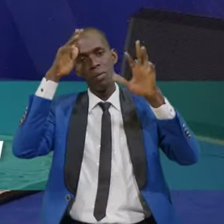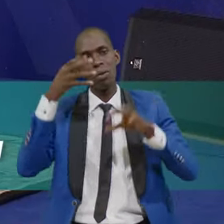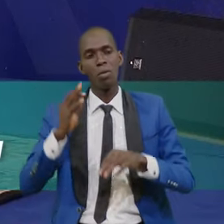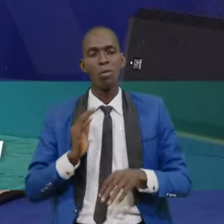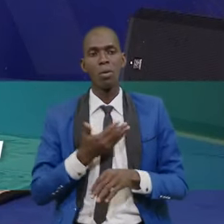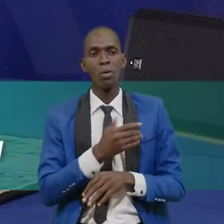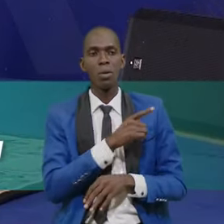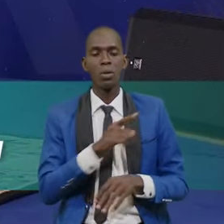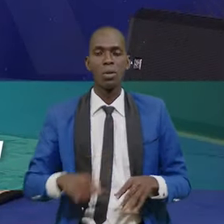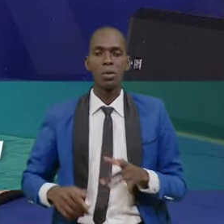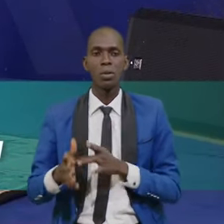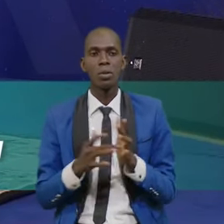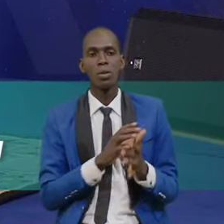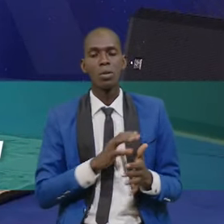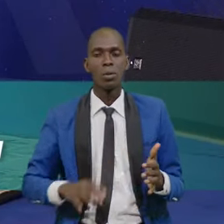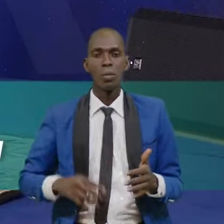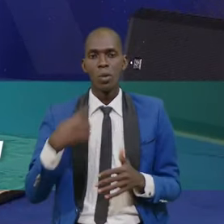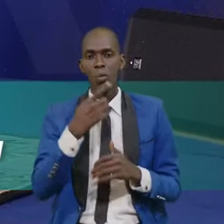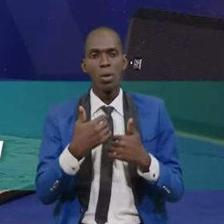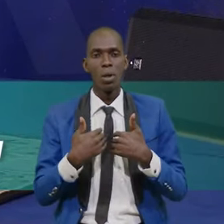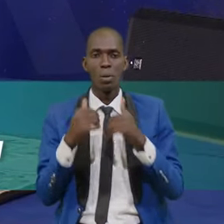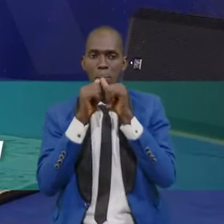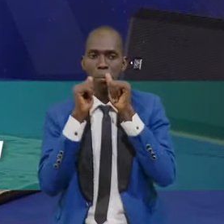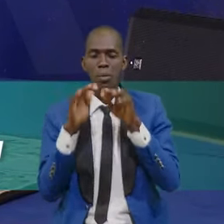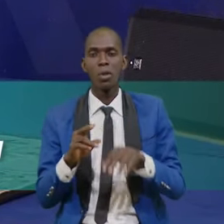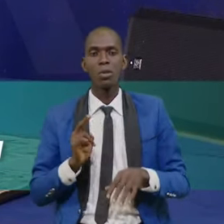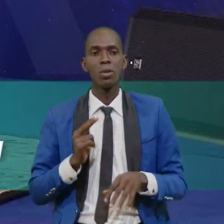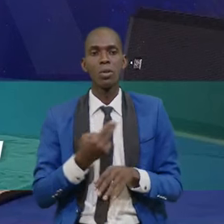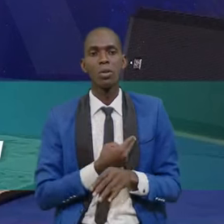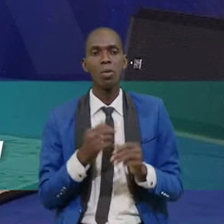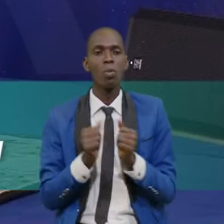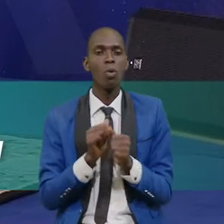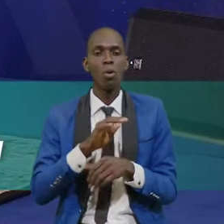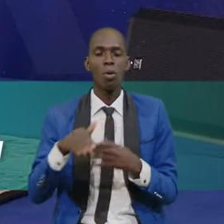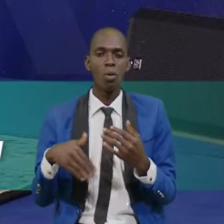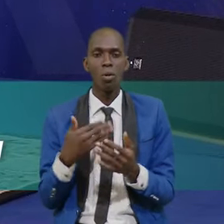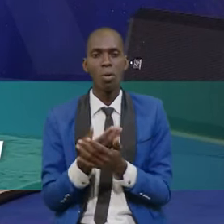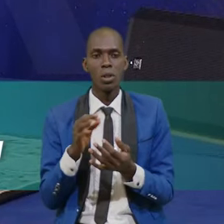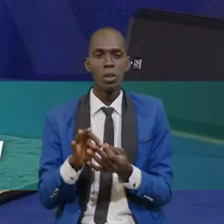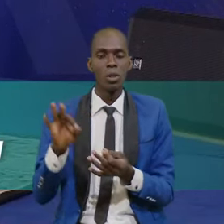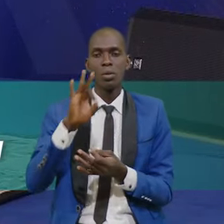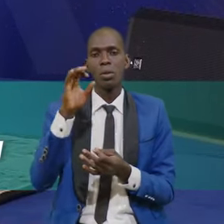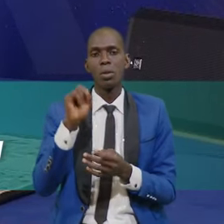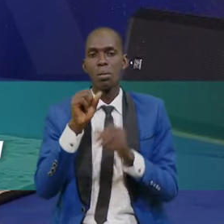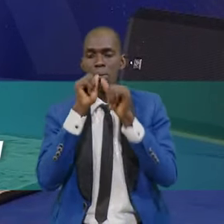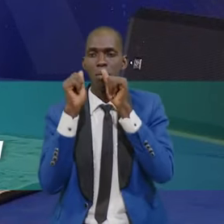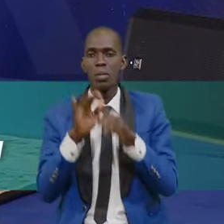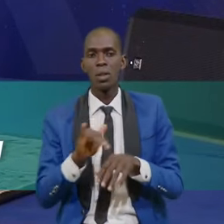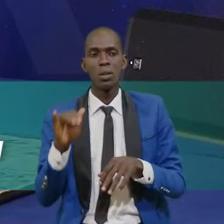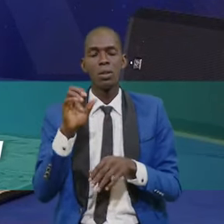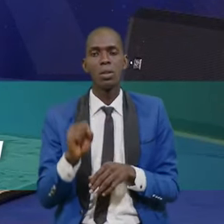has blessed us with all spiritual blessings